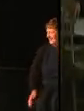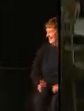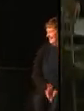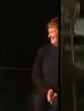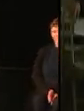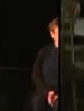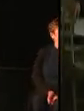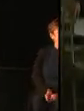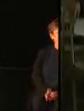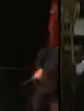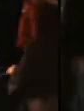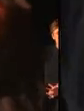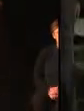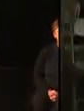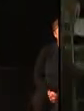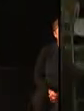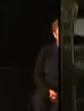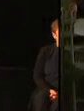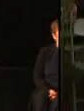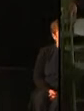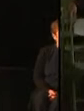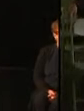Diego Viana Almeida.